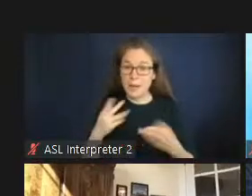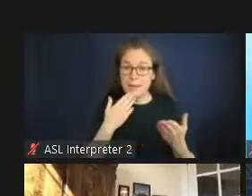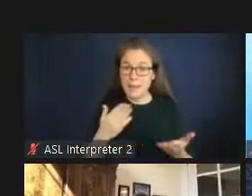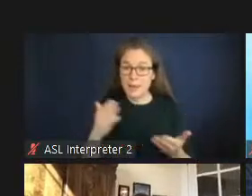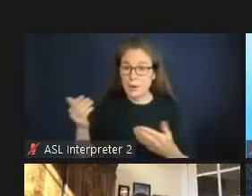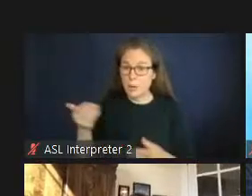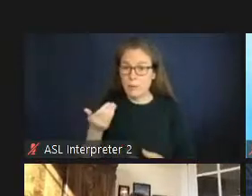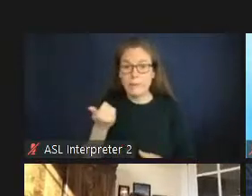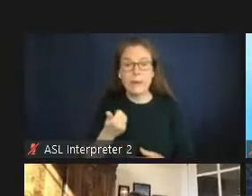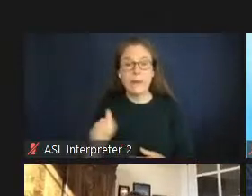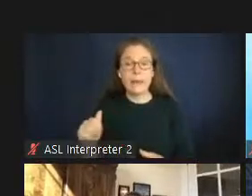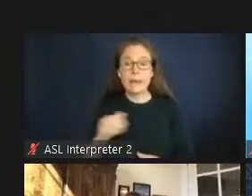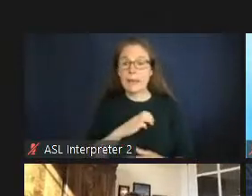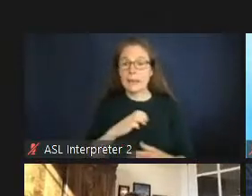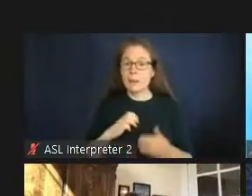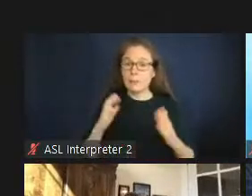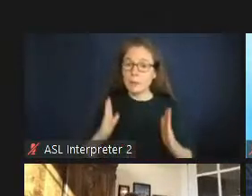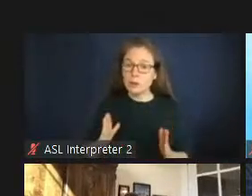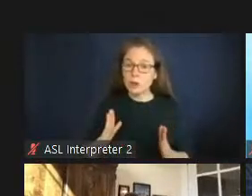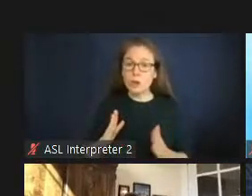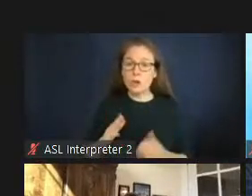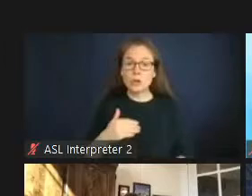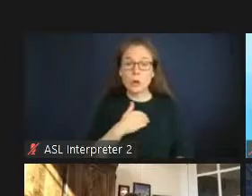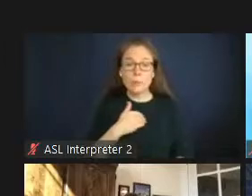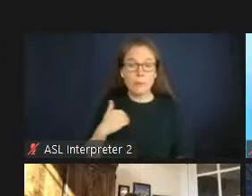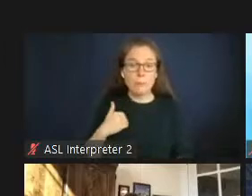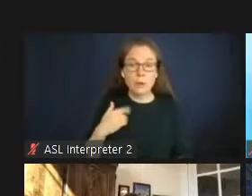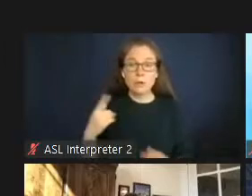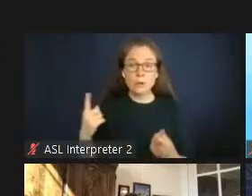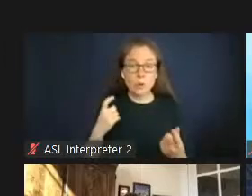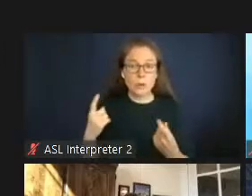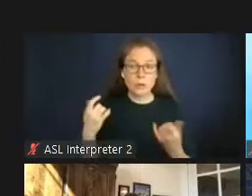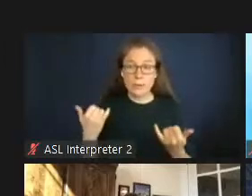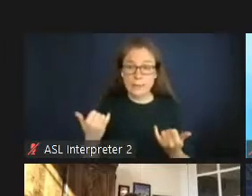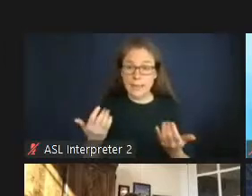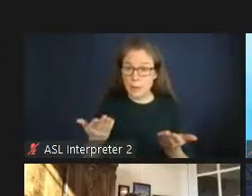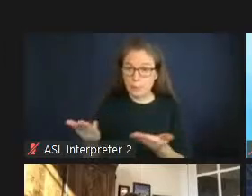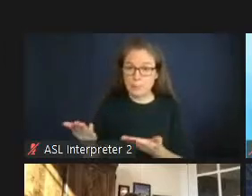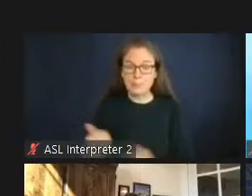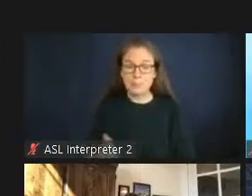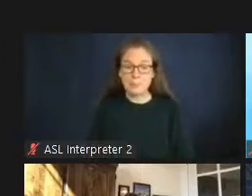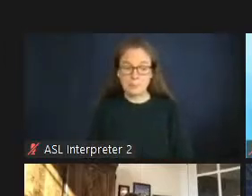any commissioners or budget committee members have any questions at this time?